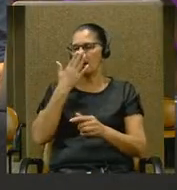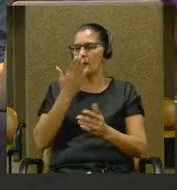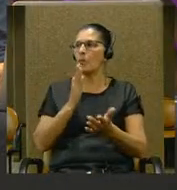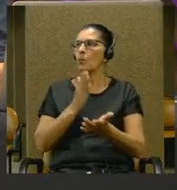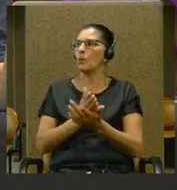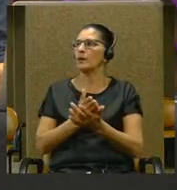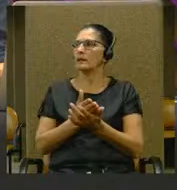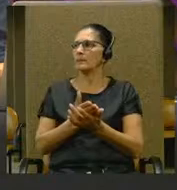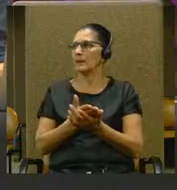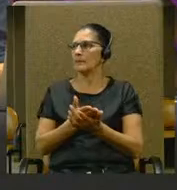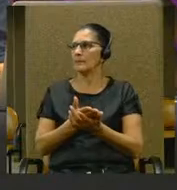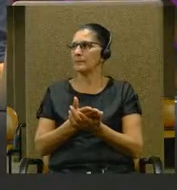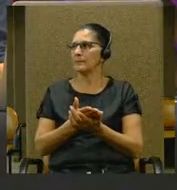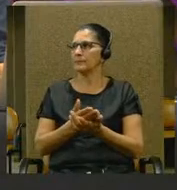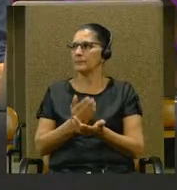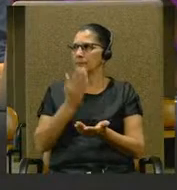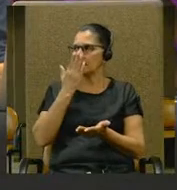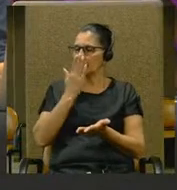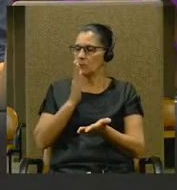and